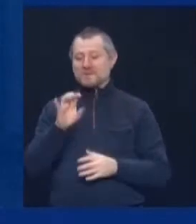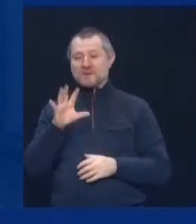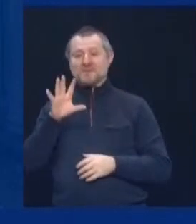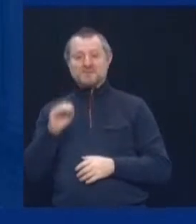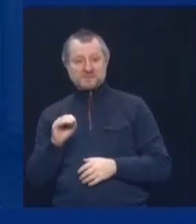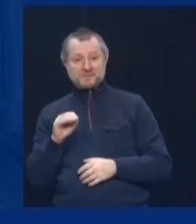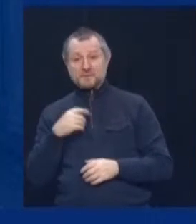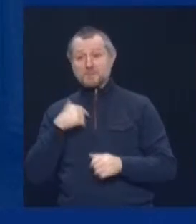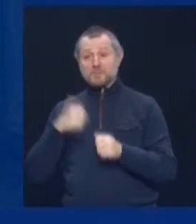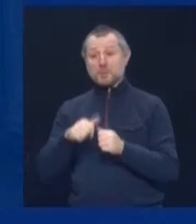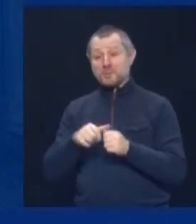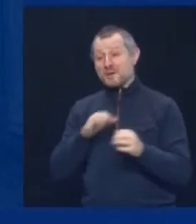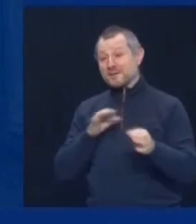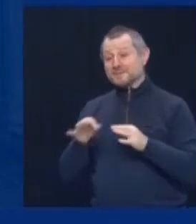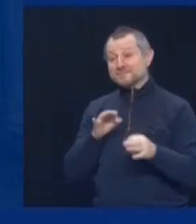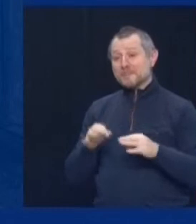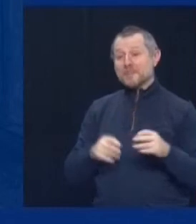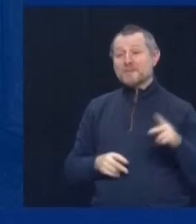speaking about from Pfizer.